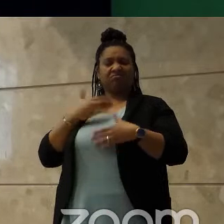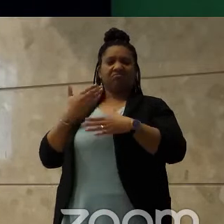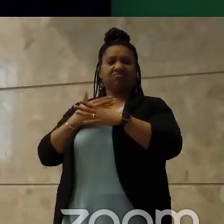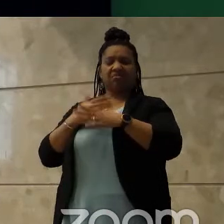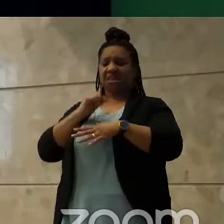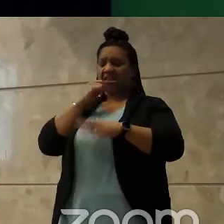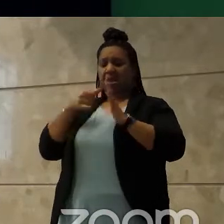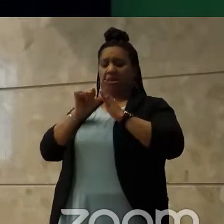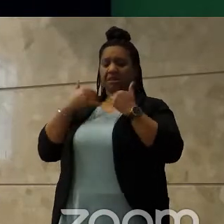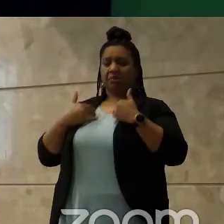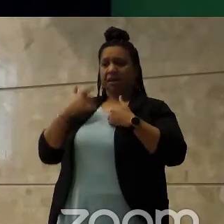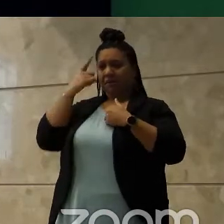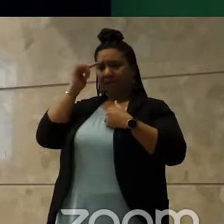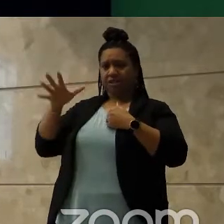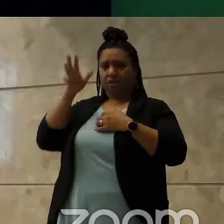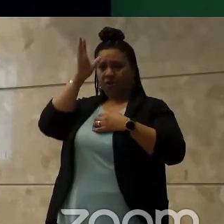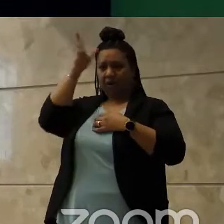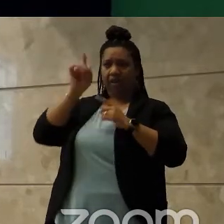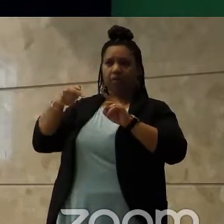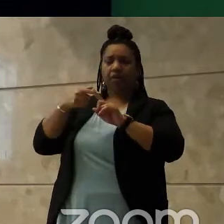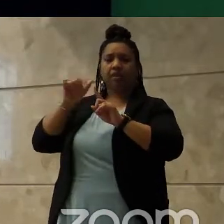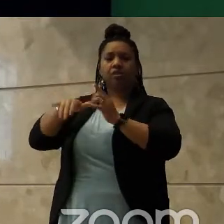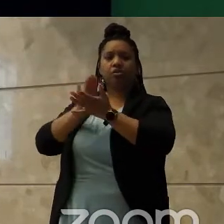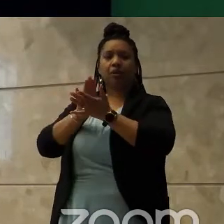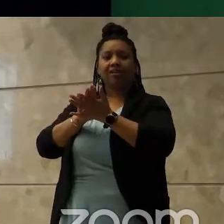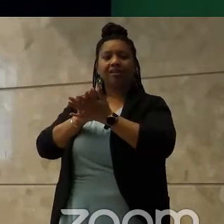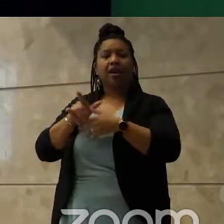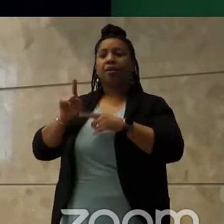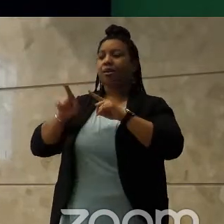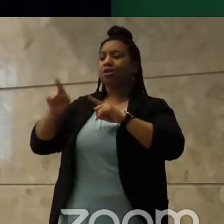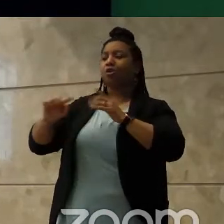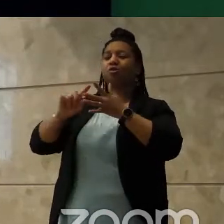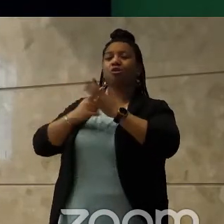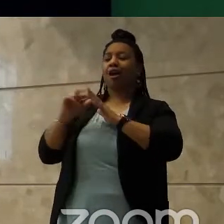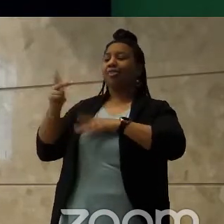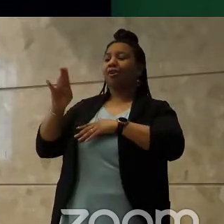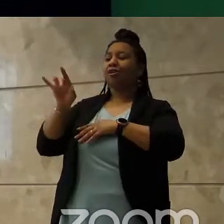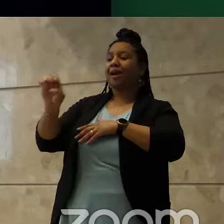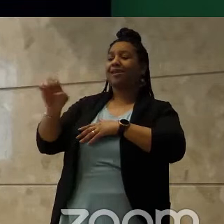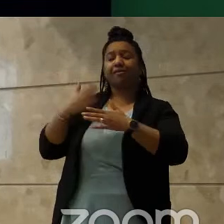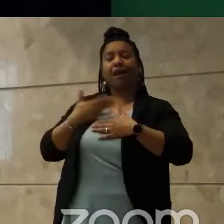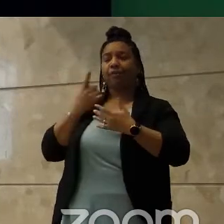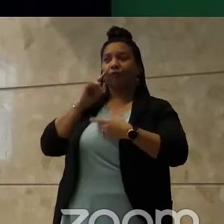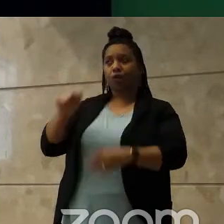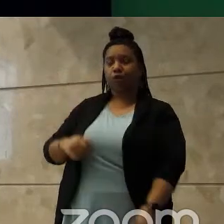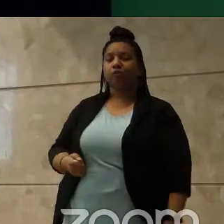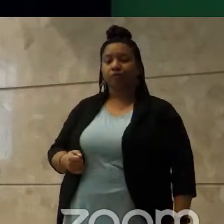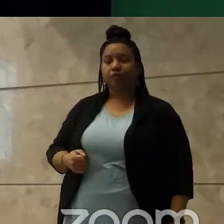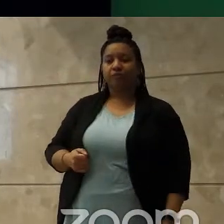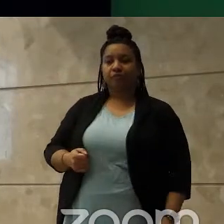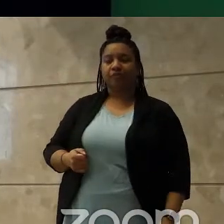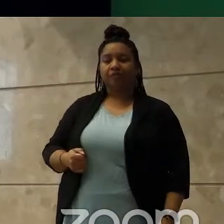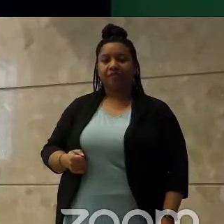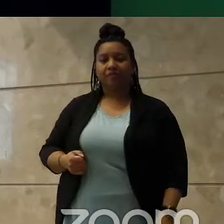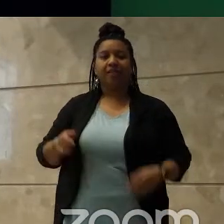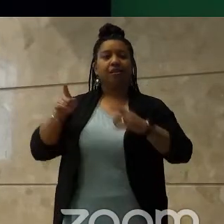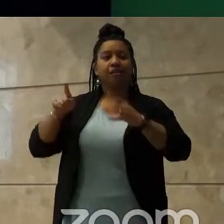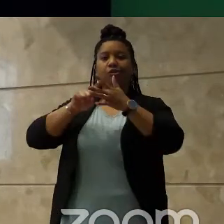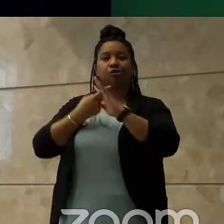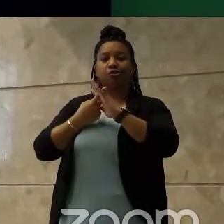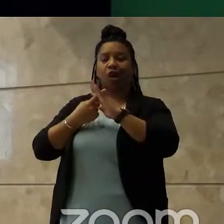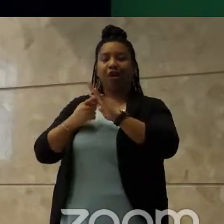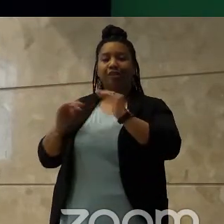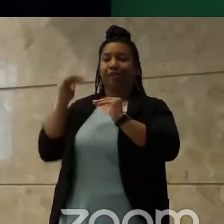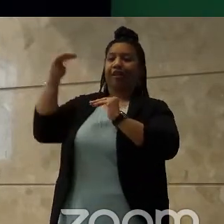their granddaddies had gone to that prep school. And I said, son, you started on third base. I'm so happy for you. You started on third